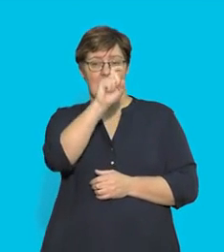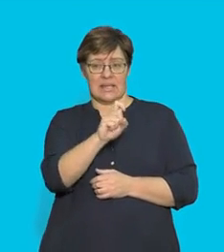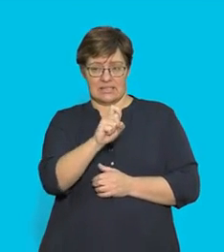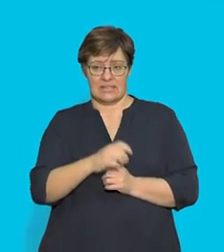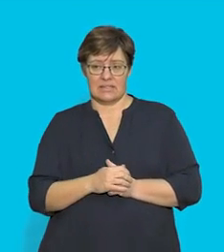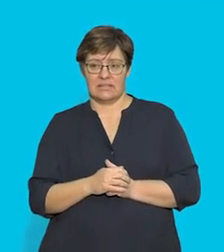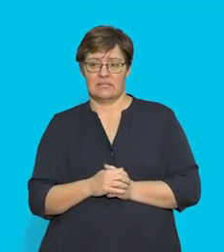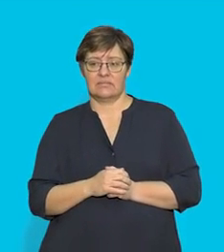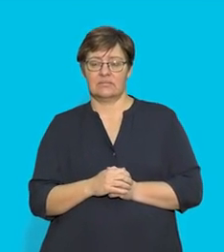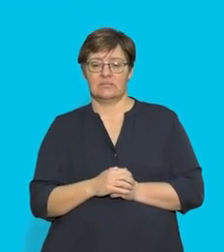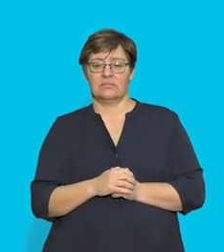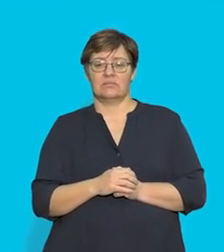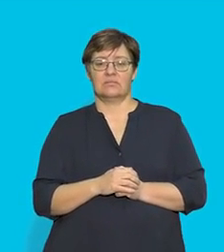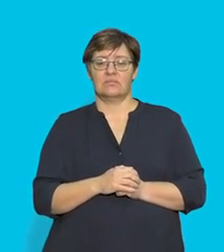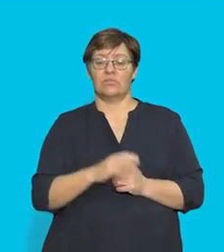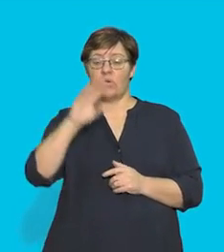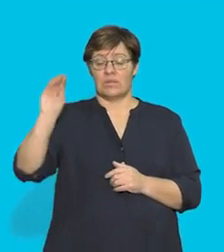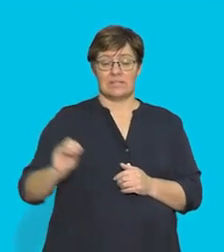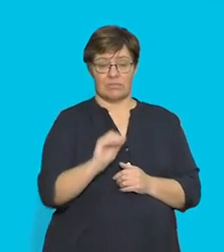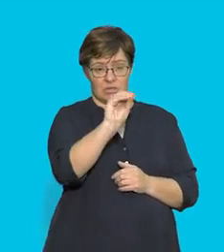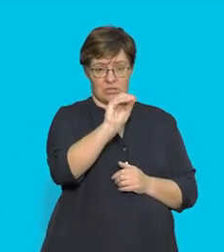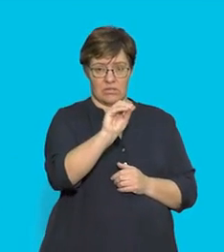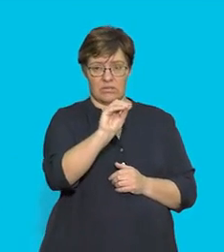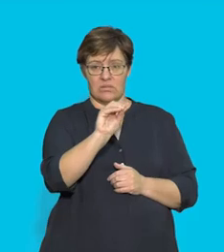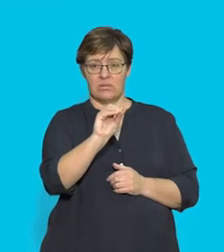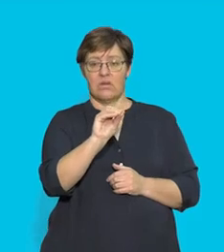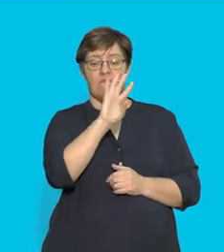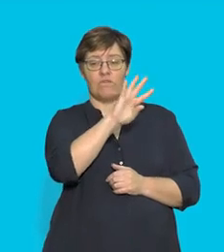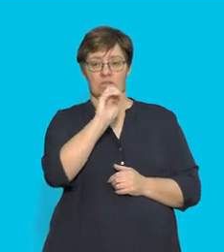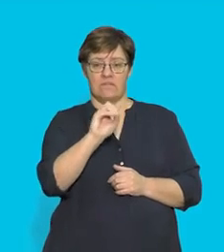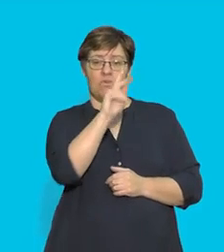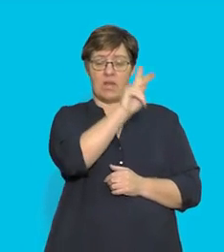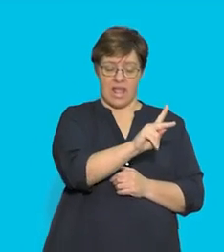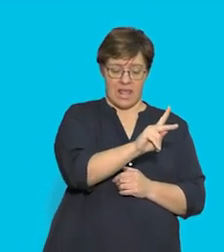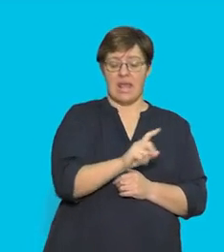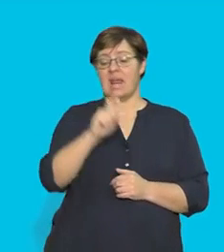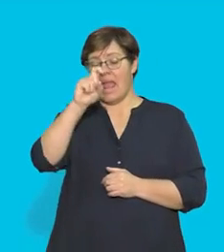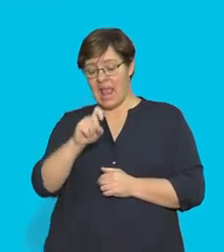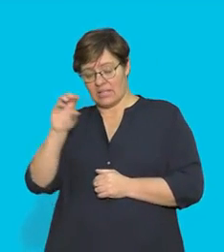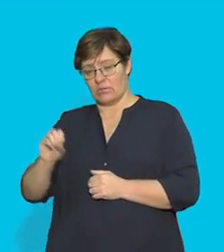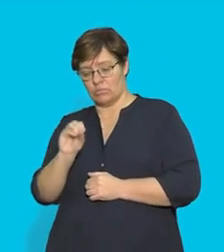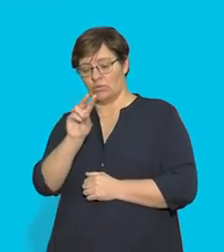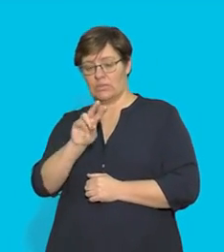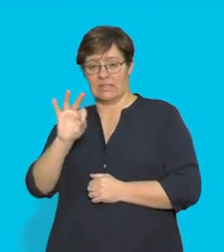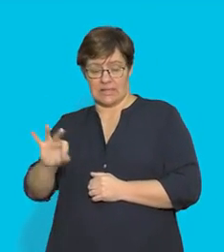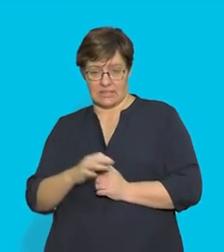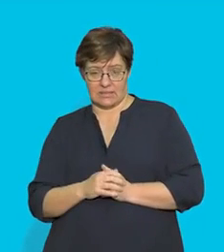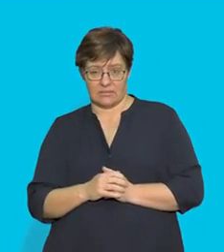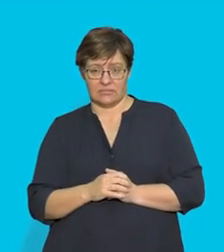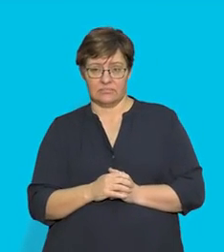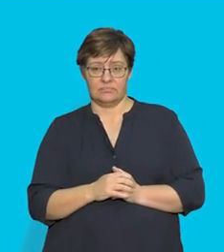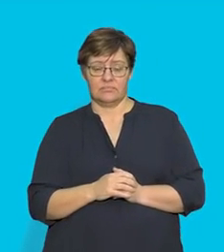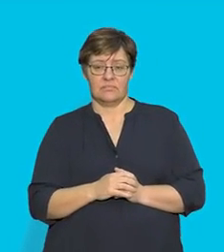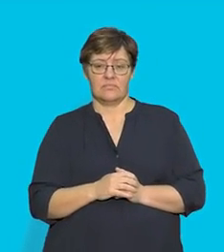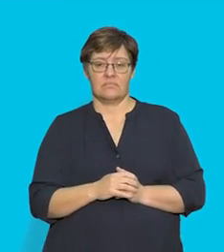tan x is what we found in B. So now I'm going to substitute this 40 in for k, and for x I'm going to substitute